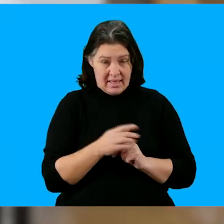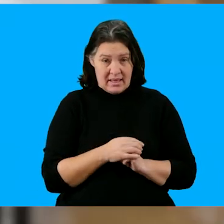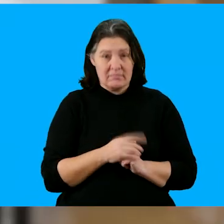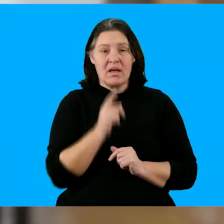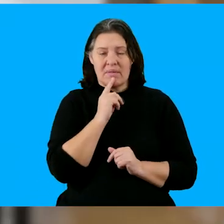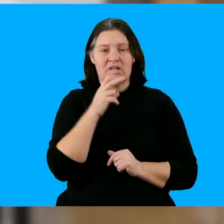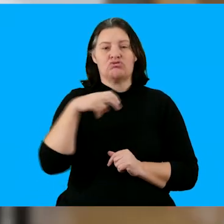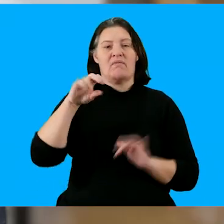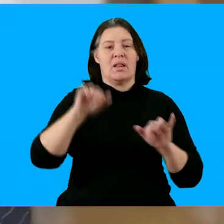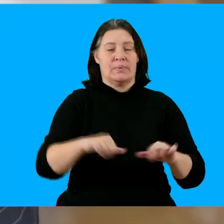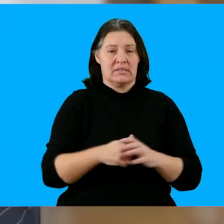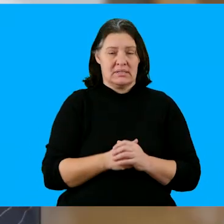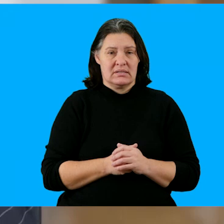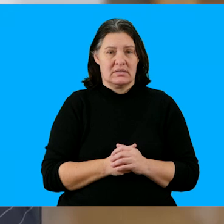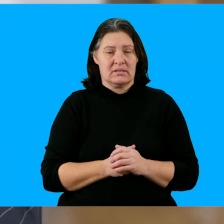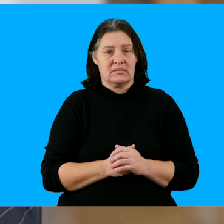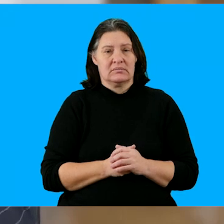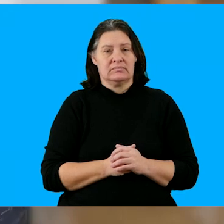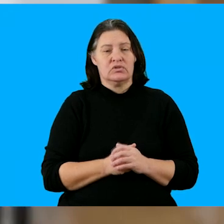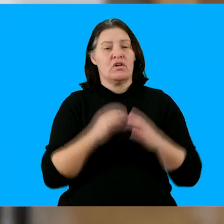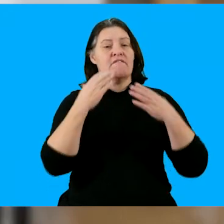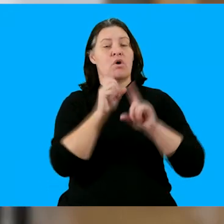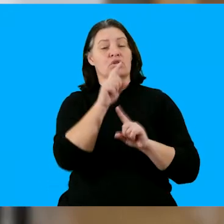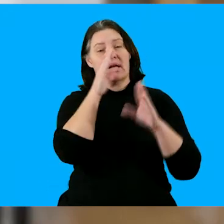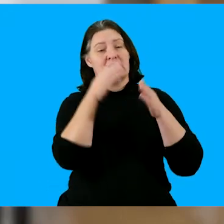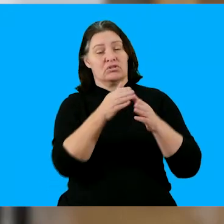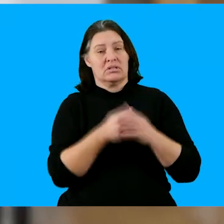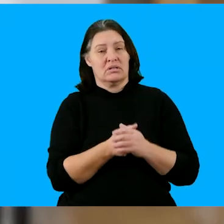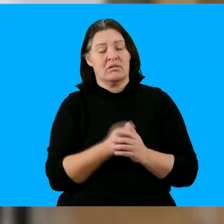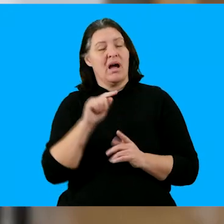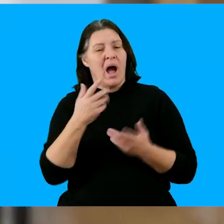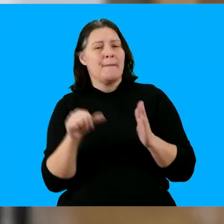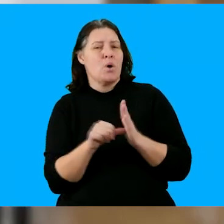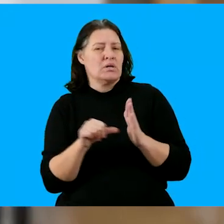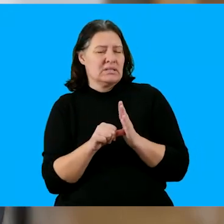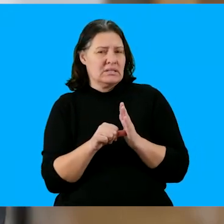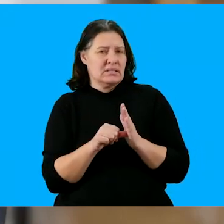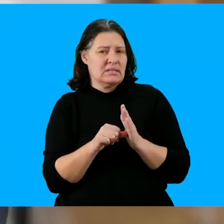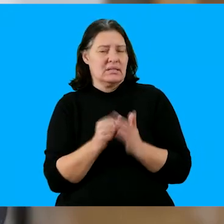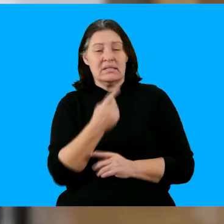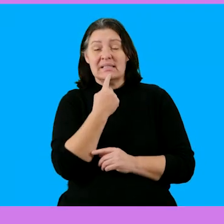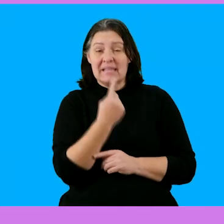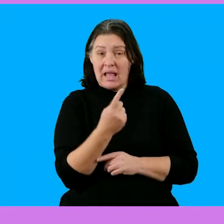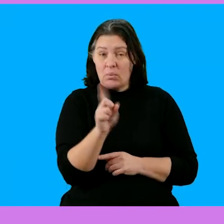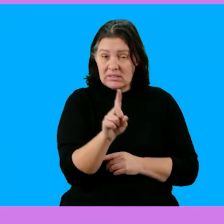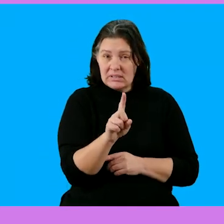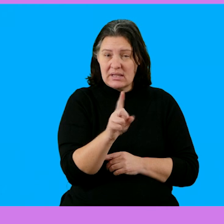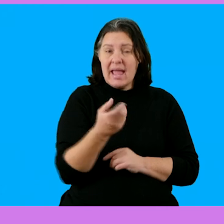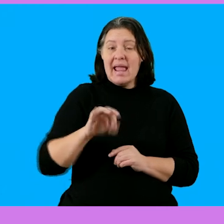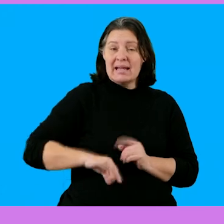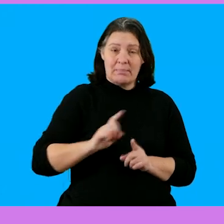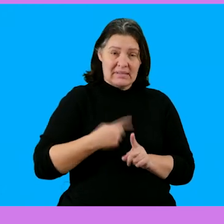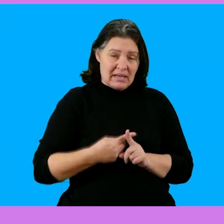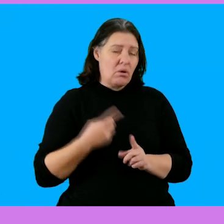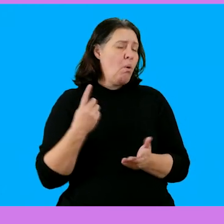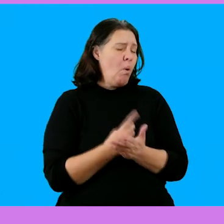to you. That's our travel allowance. Just to focus your attention on other important things. I said here, remember,